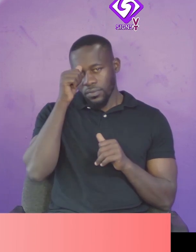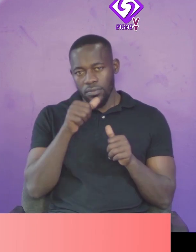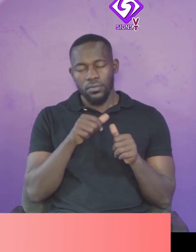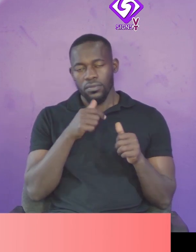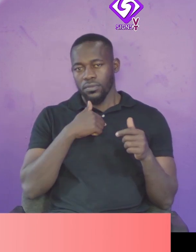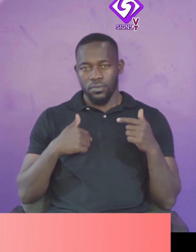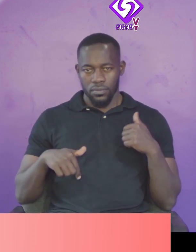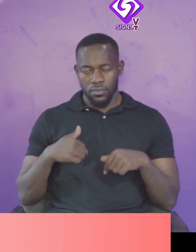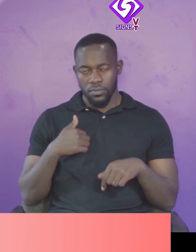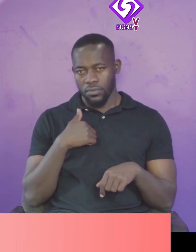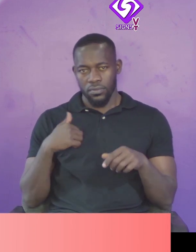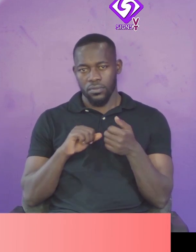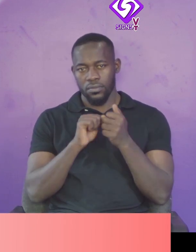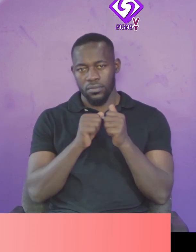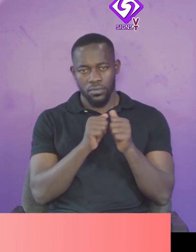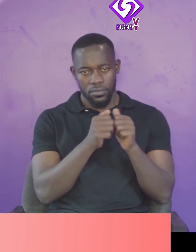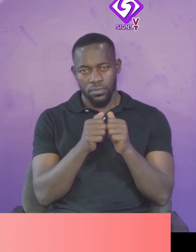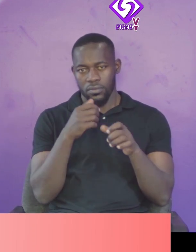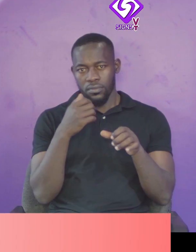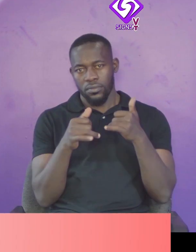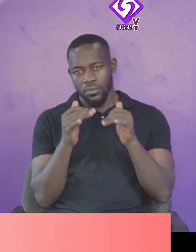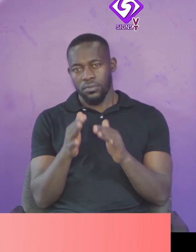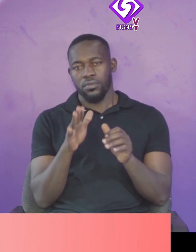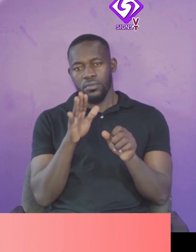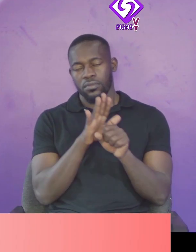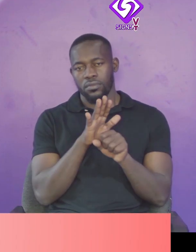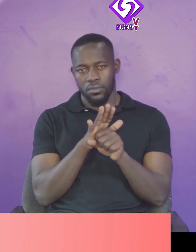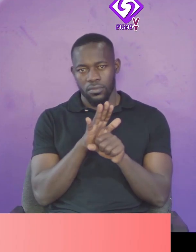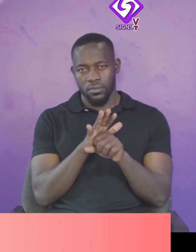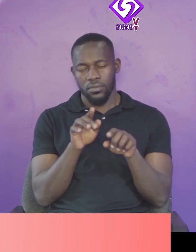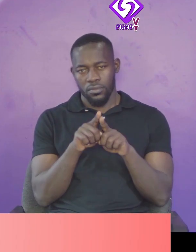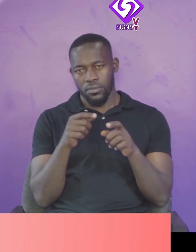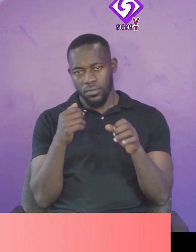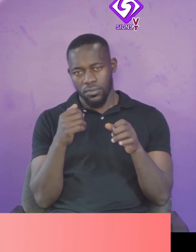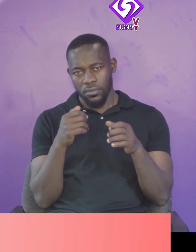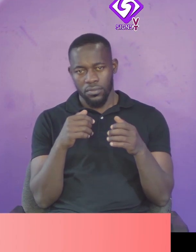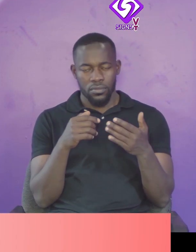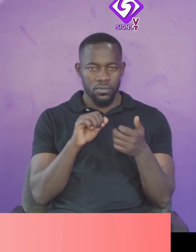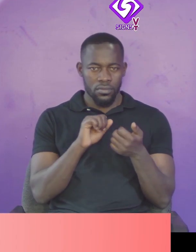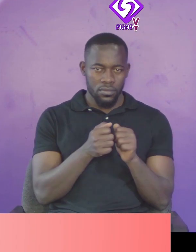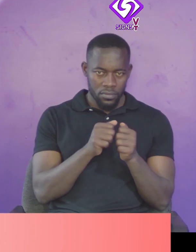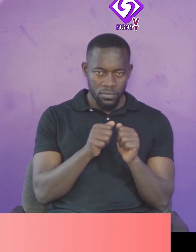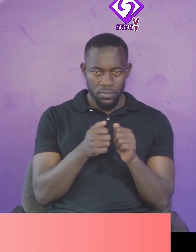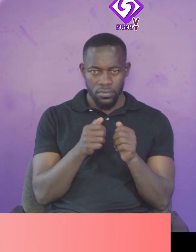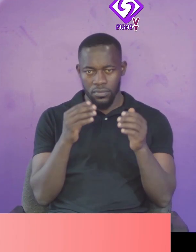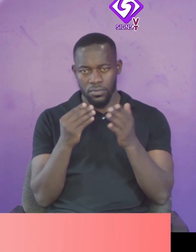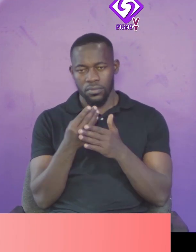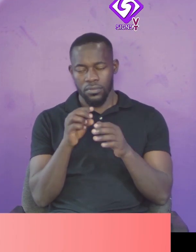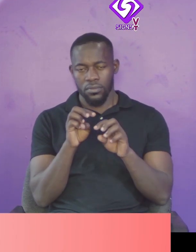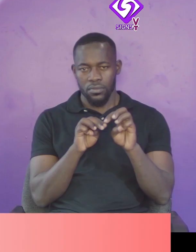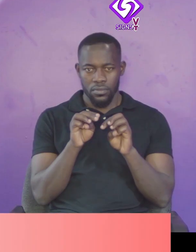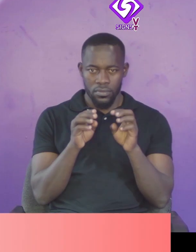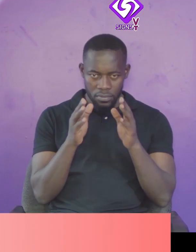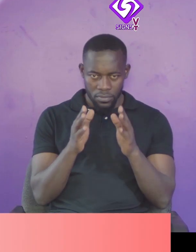change some players. They even changed the board. They even brought in a new manager, chairman. They